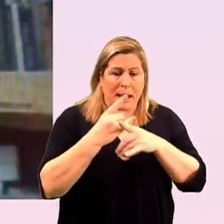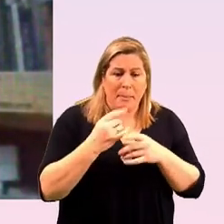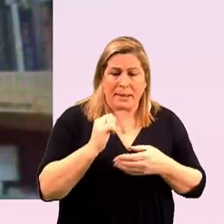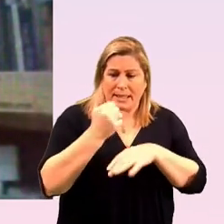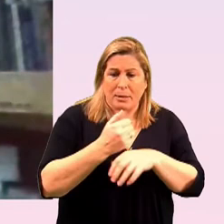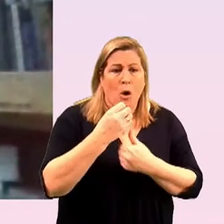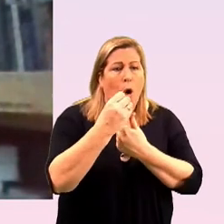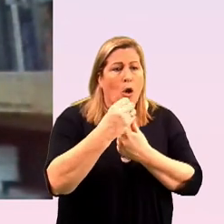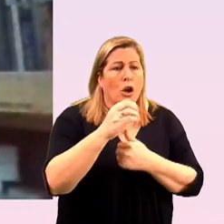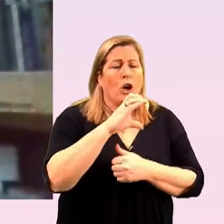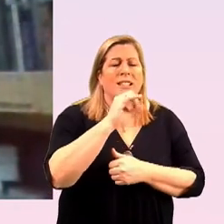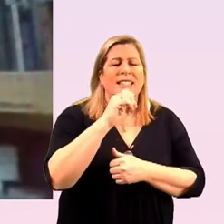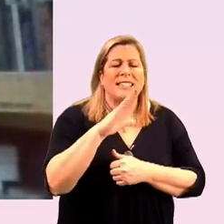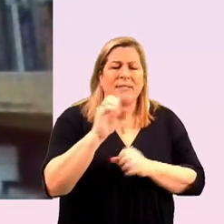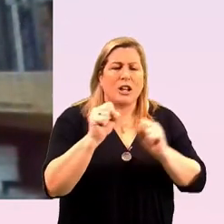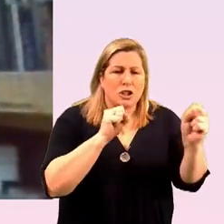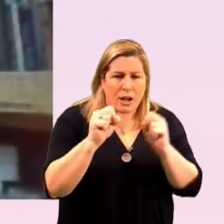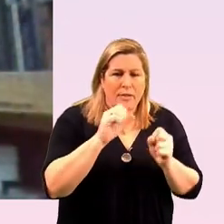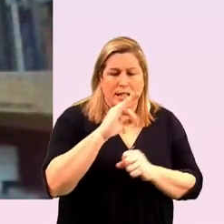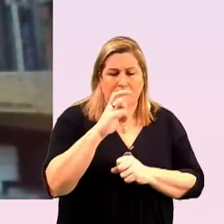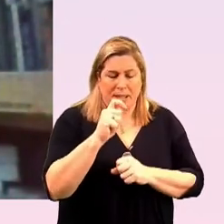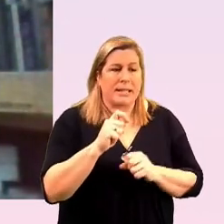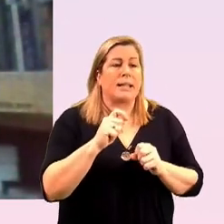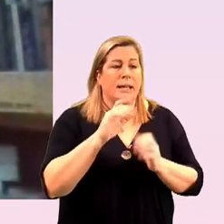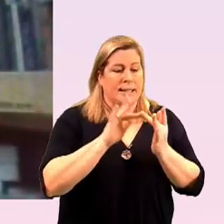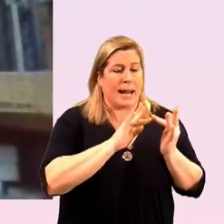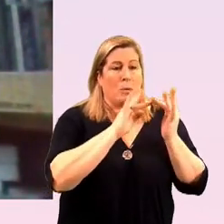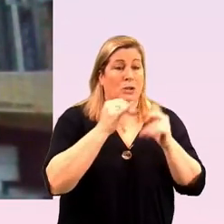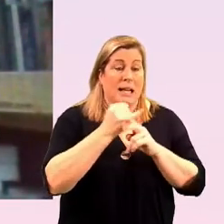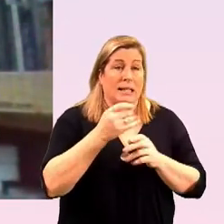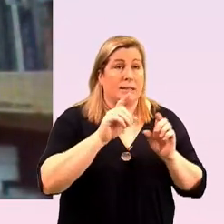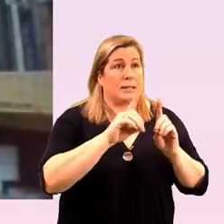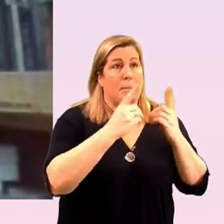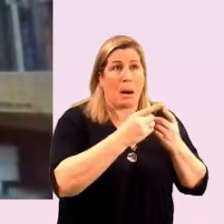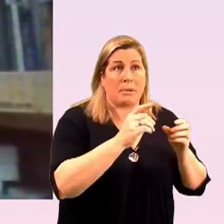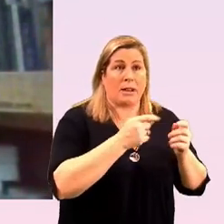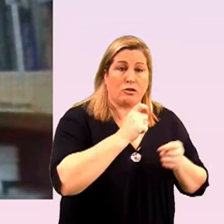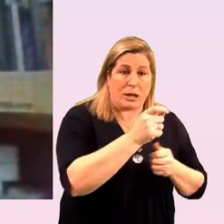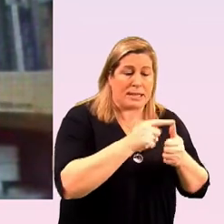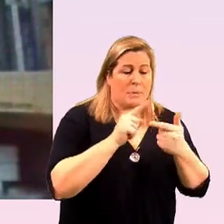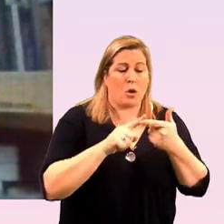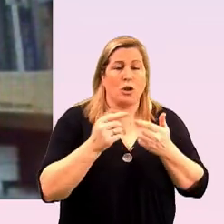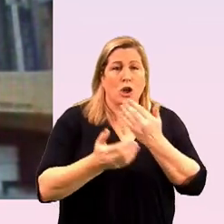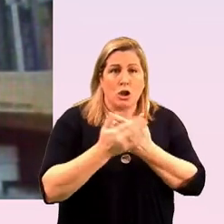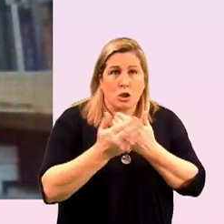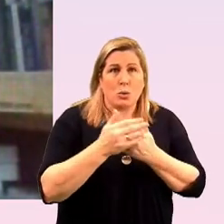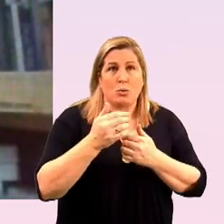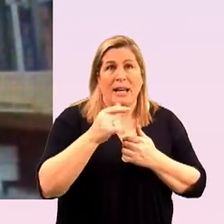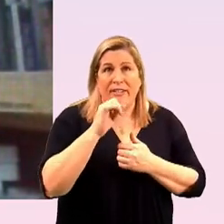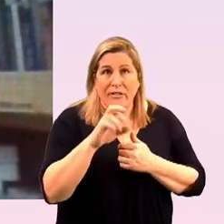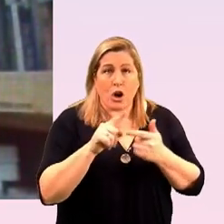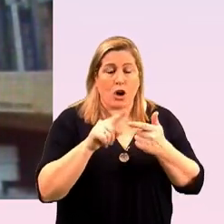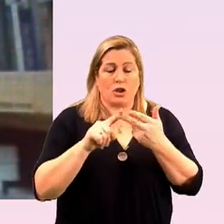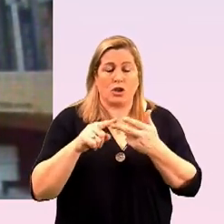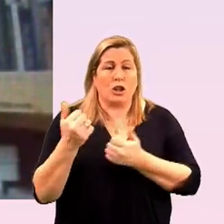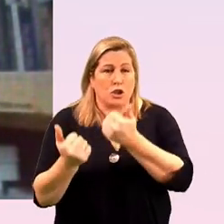helping set up other civil service LGBT networks. We've done so in the Department of Transport, Children and Youth Affairs, Justice and Equality, and